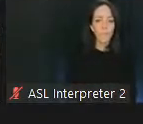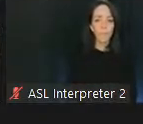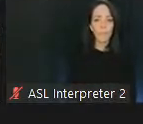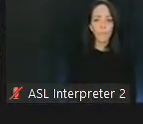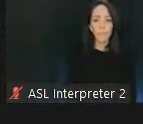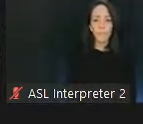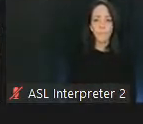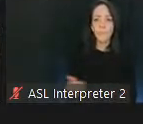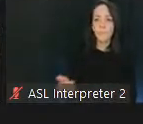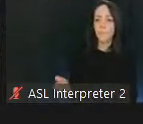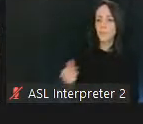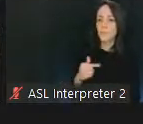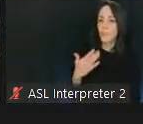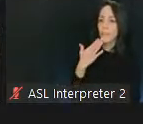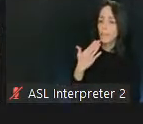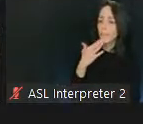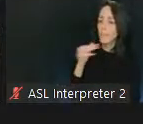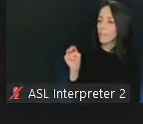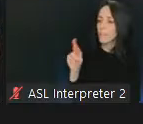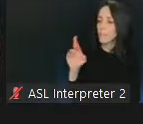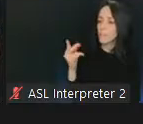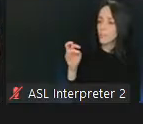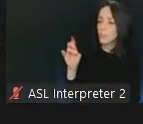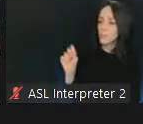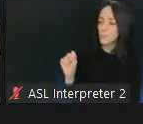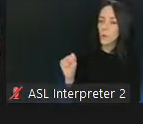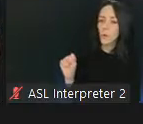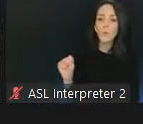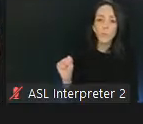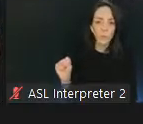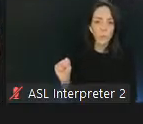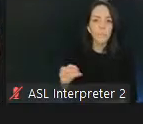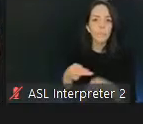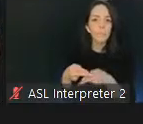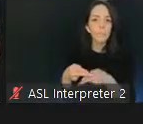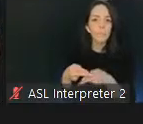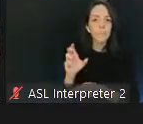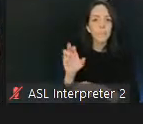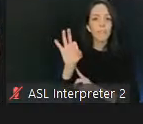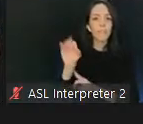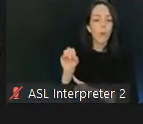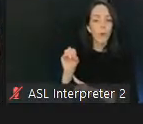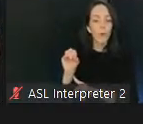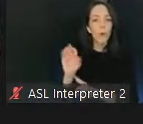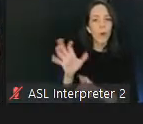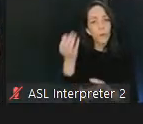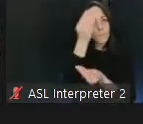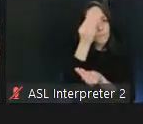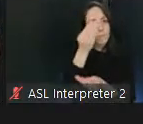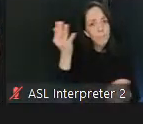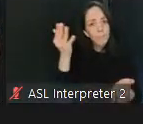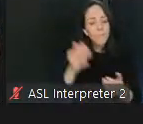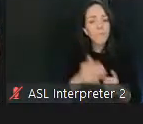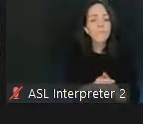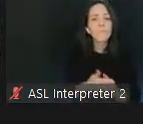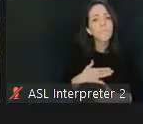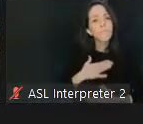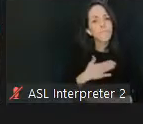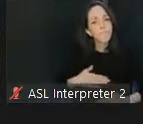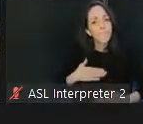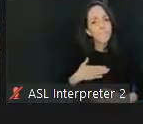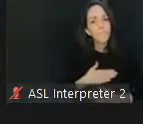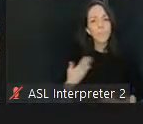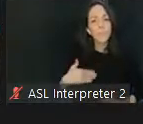Thank you, Mr. Rhodes, our interim CFO, and I do want to just acknowledge my appreciation, and I know the